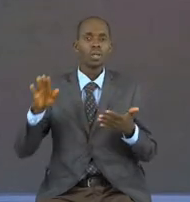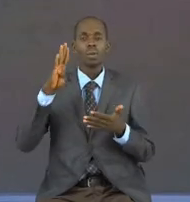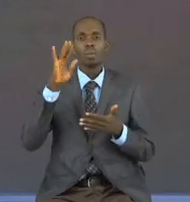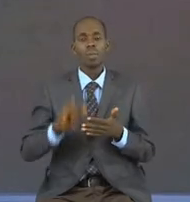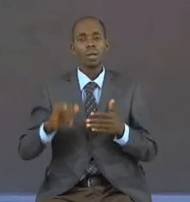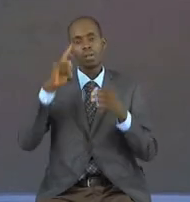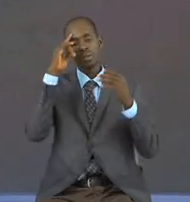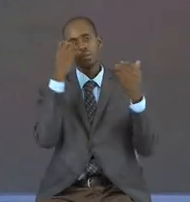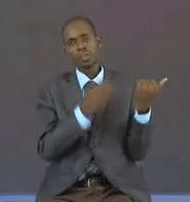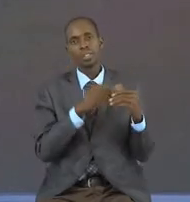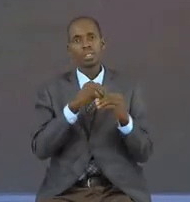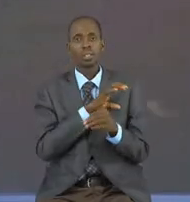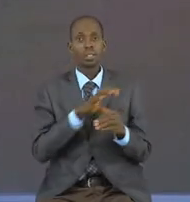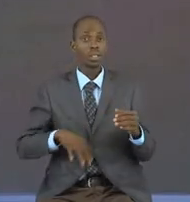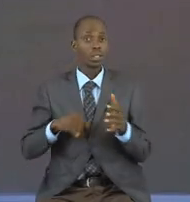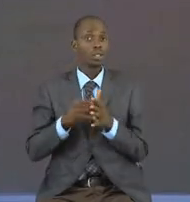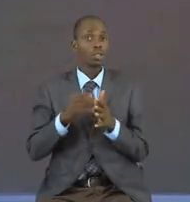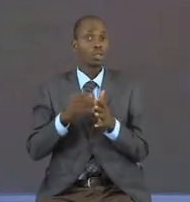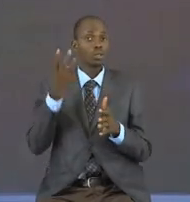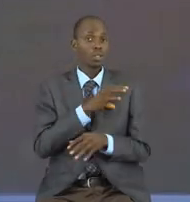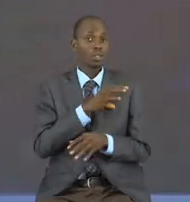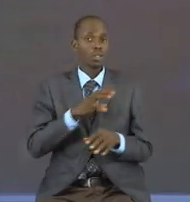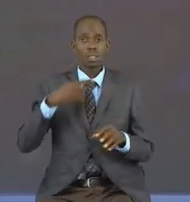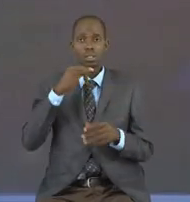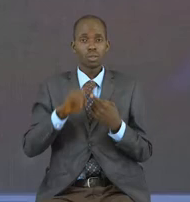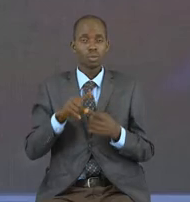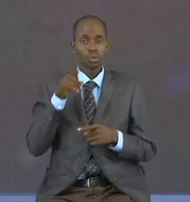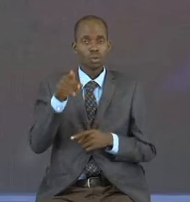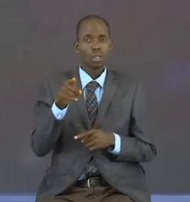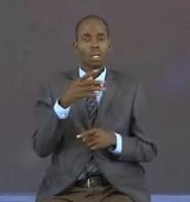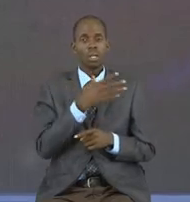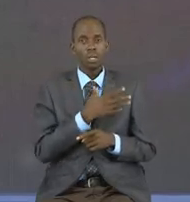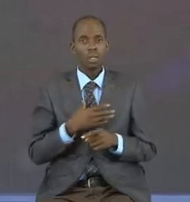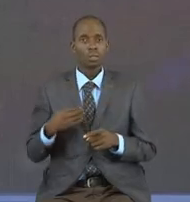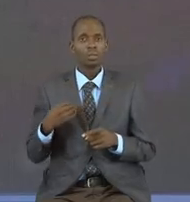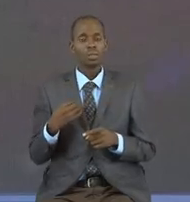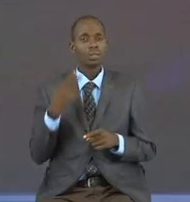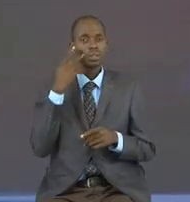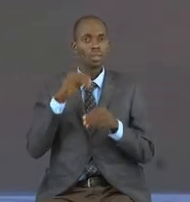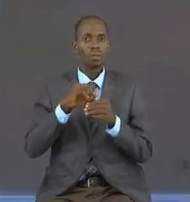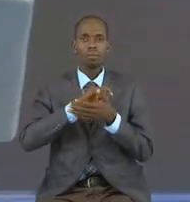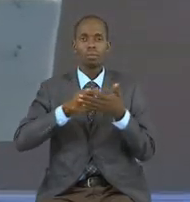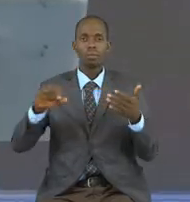was Christ talking to him, so the me there is Christ. Verse 19. In verse 19, he